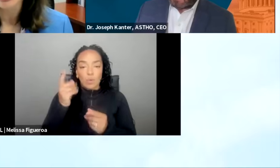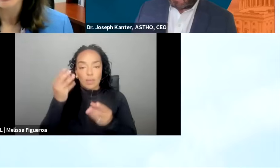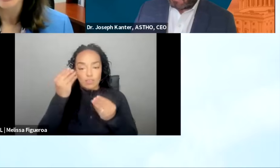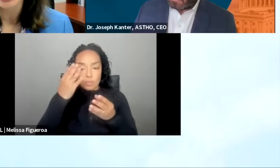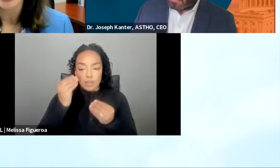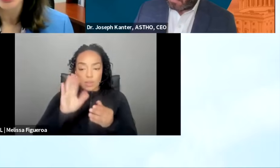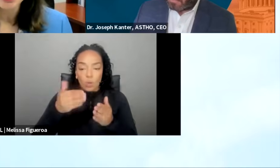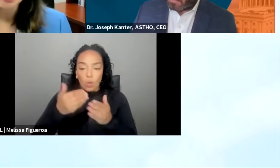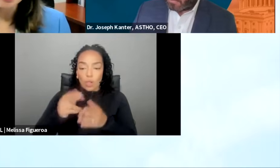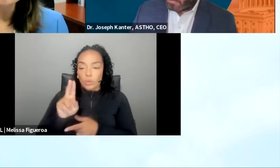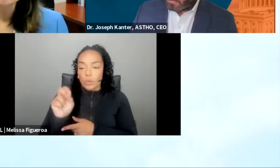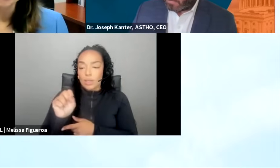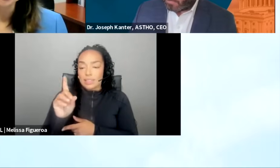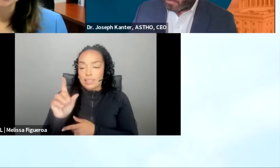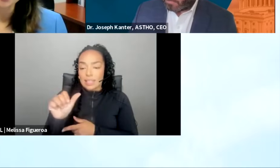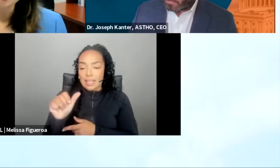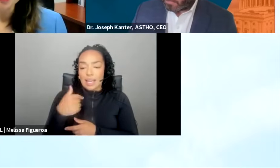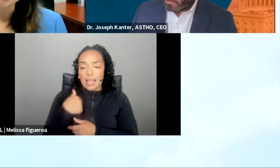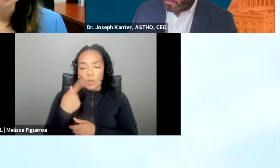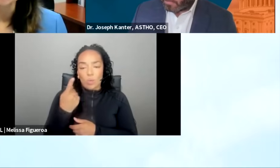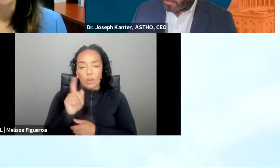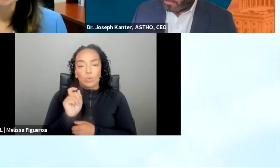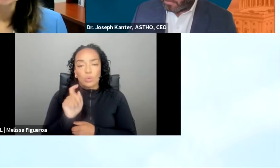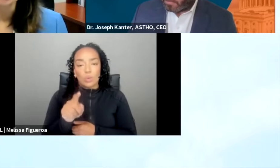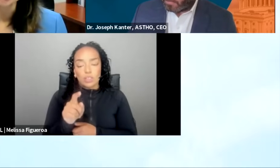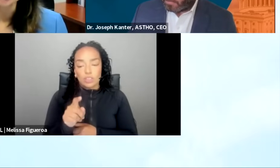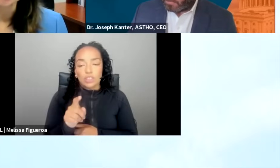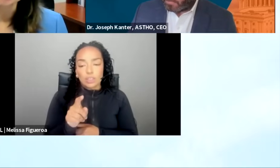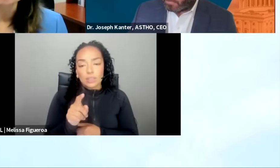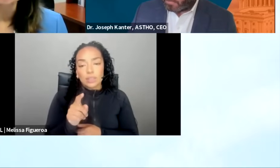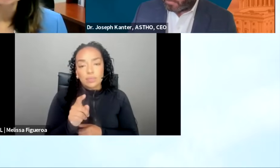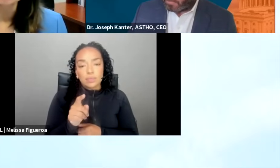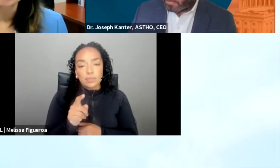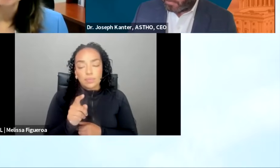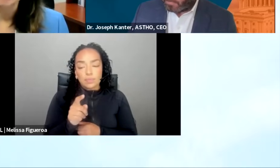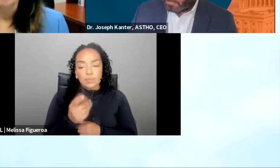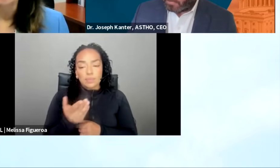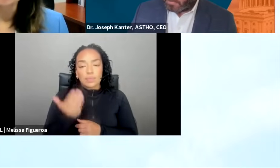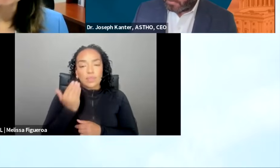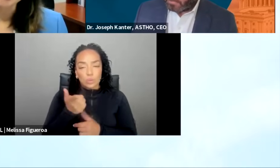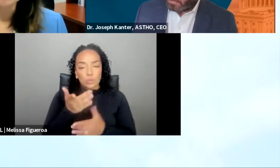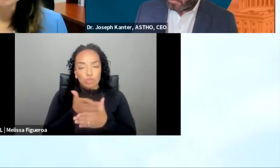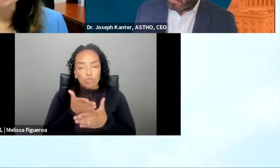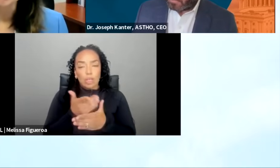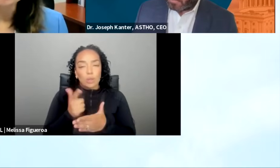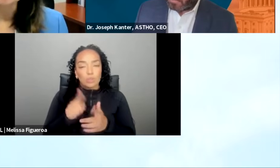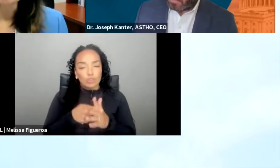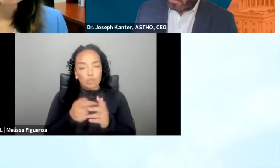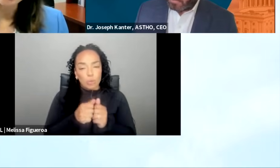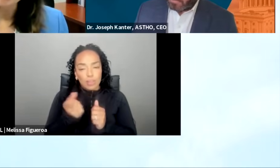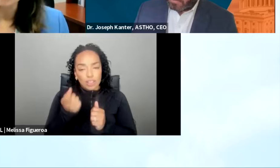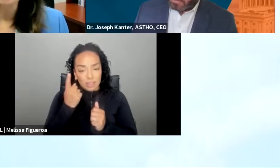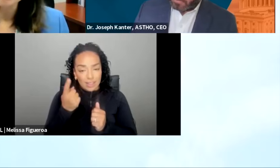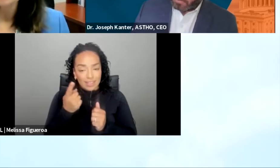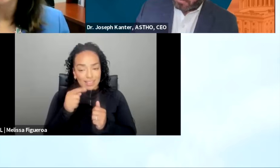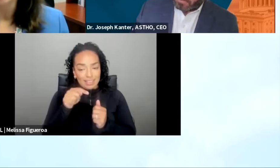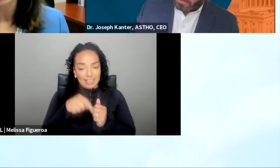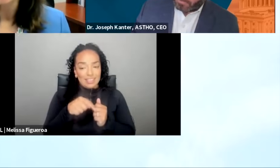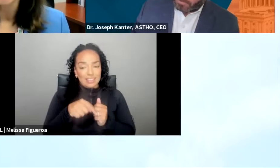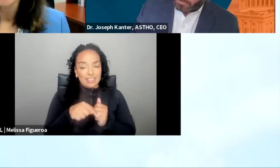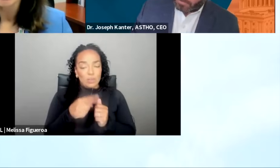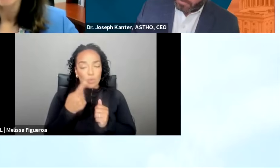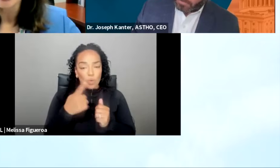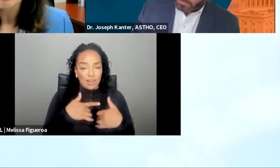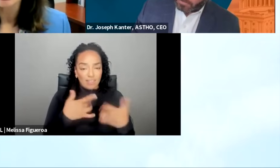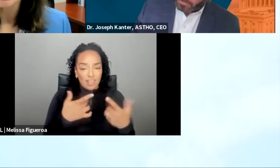all USDA is doing. I had a question going back to what you shared, starting with, we understand that this was likely one event from